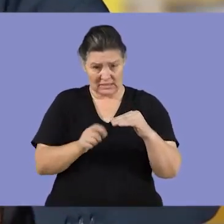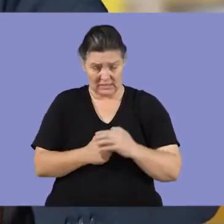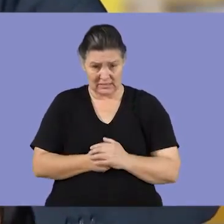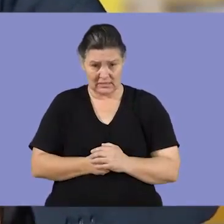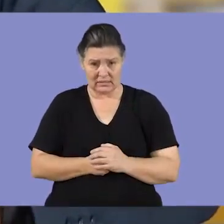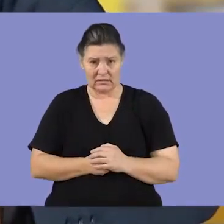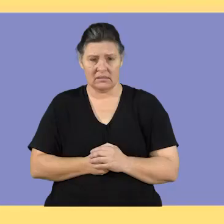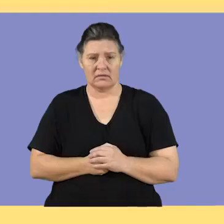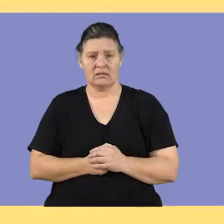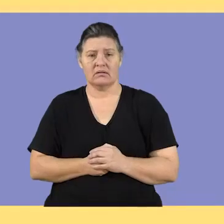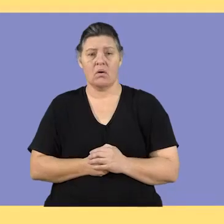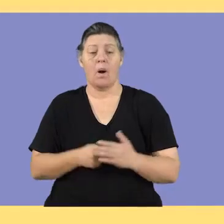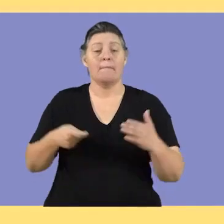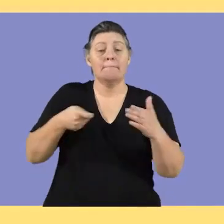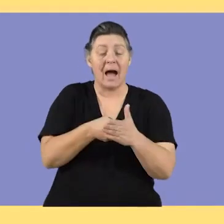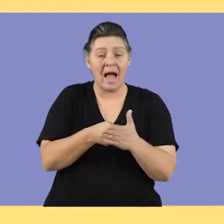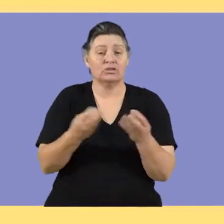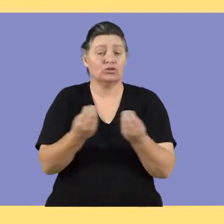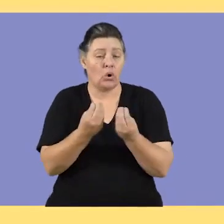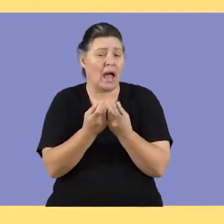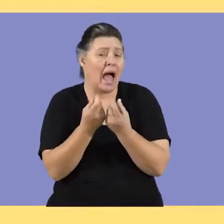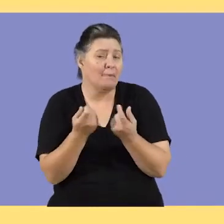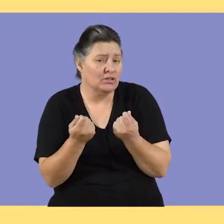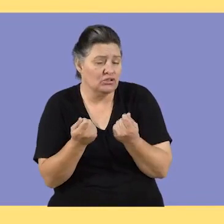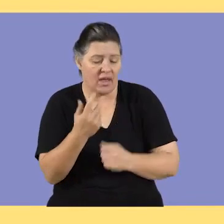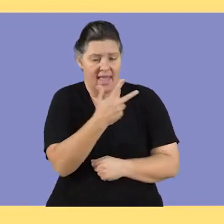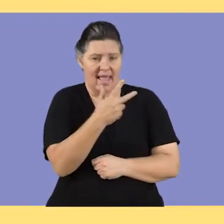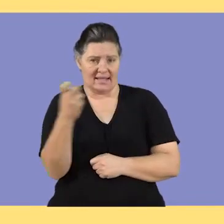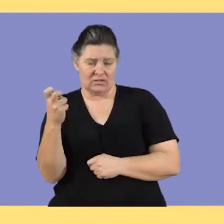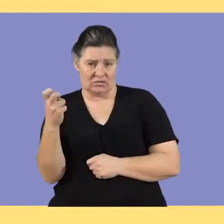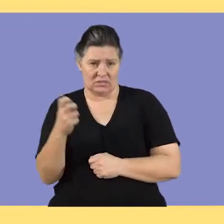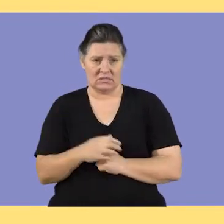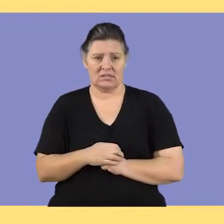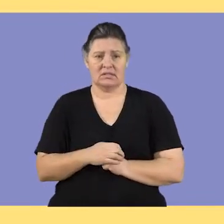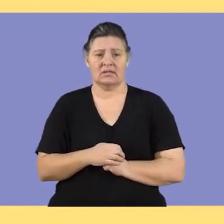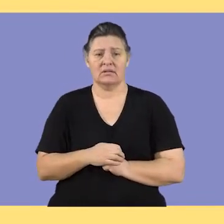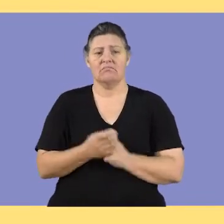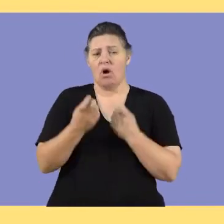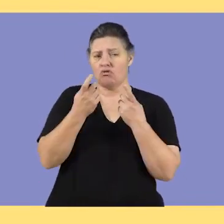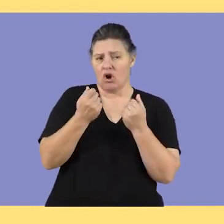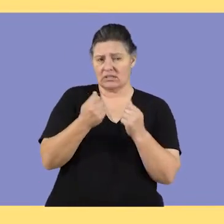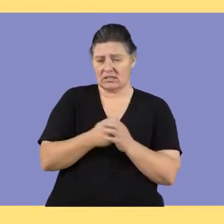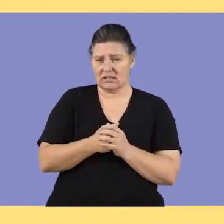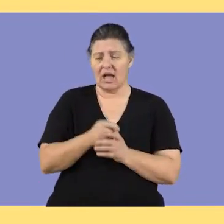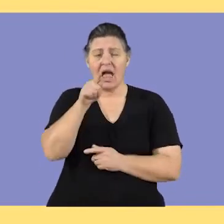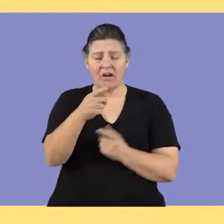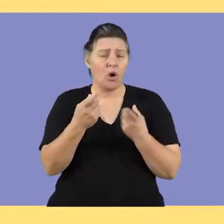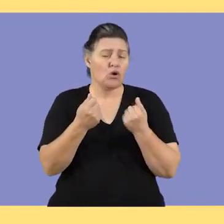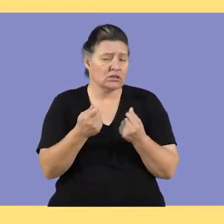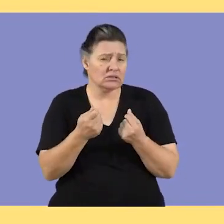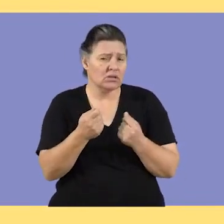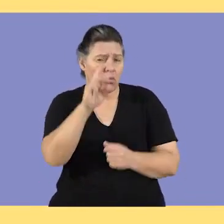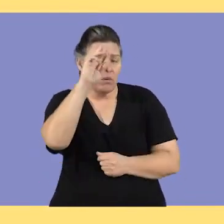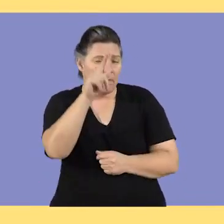here is that we bought stock of 800. This is the cost. So if that is the